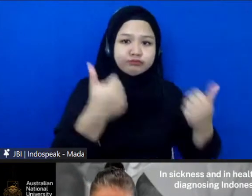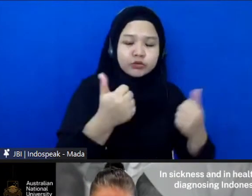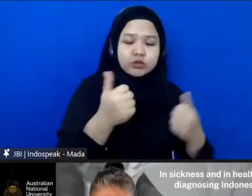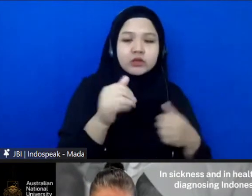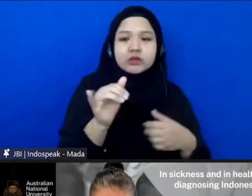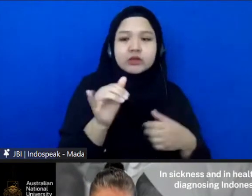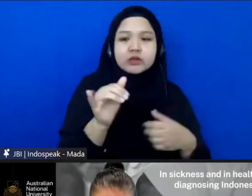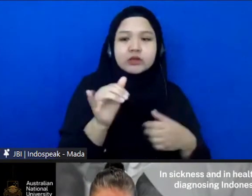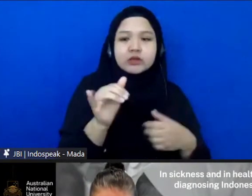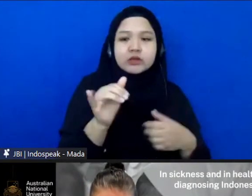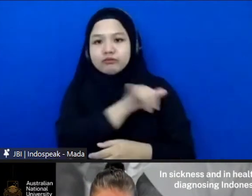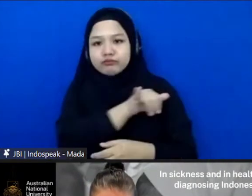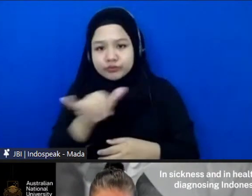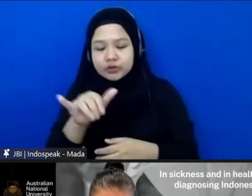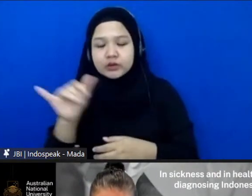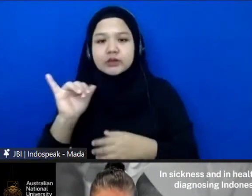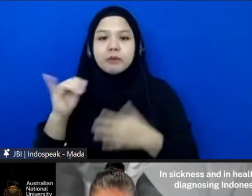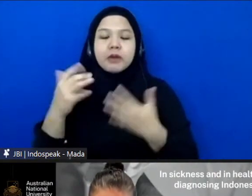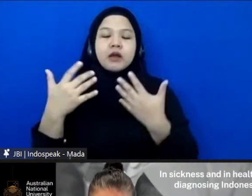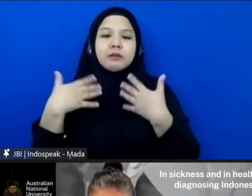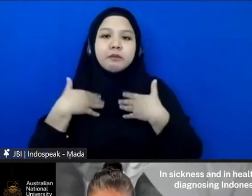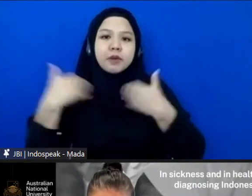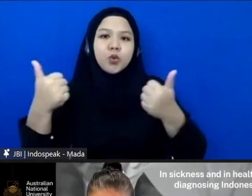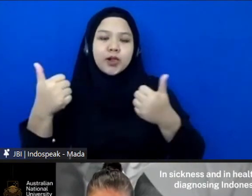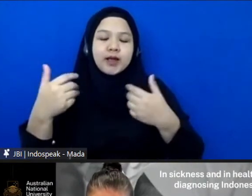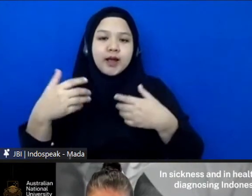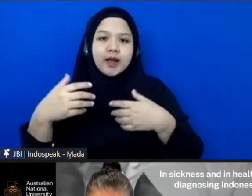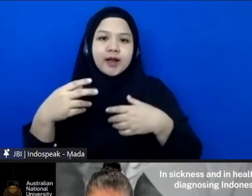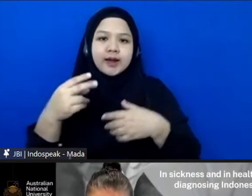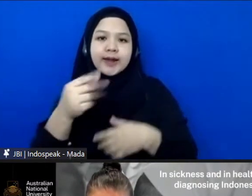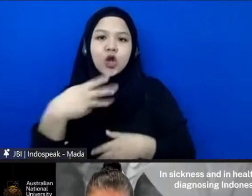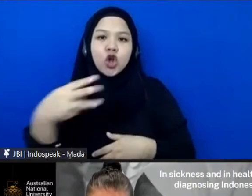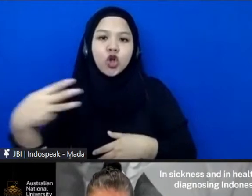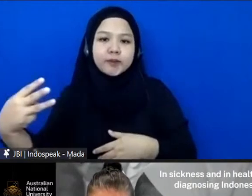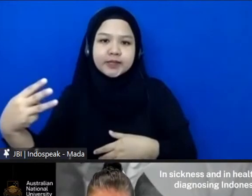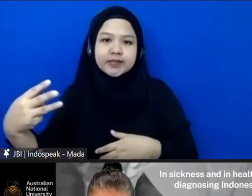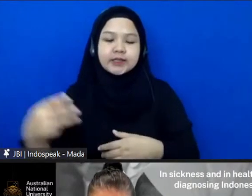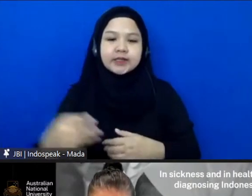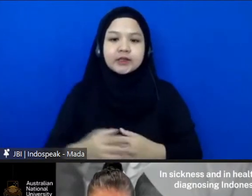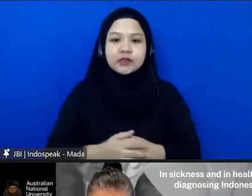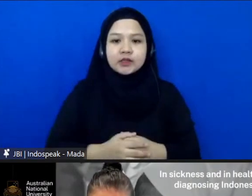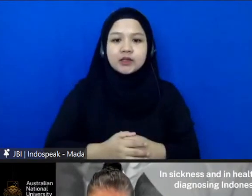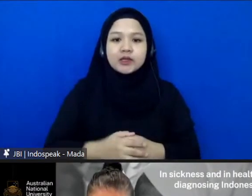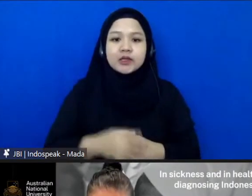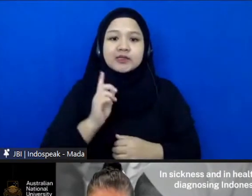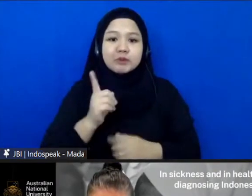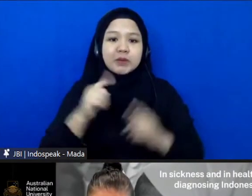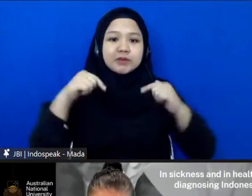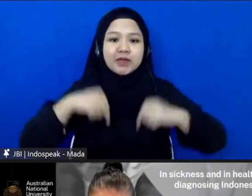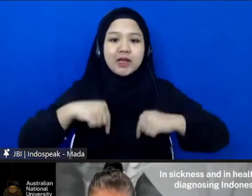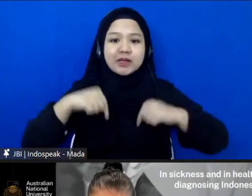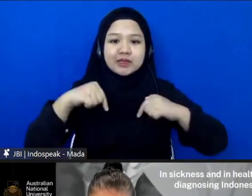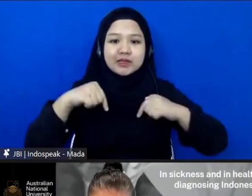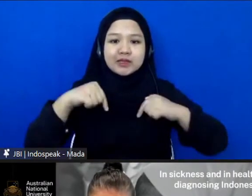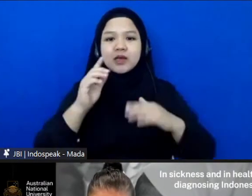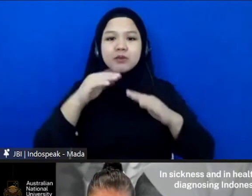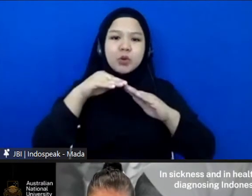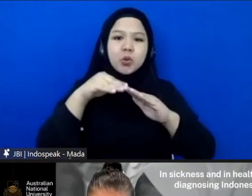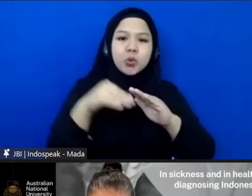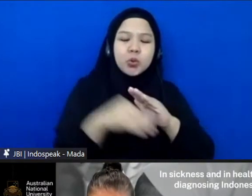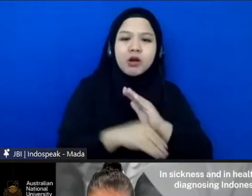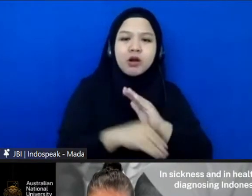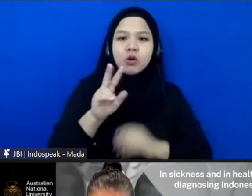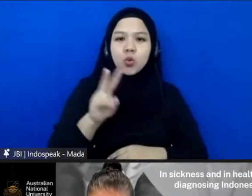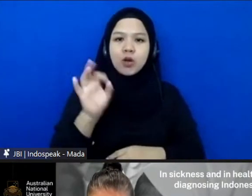the pandemic, with GDP contracting by over 2% in 2020, and that was before the devastating second